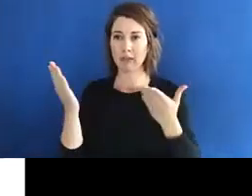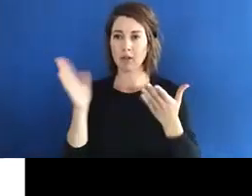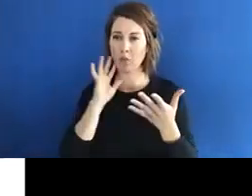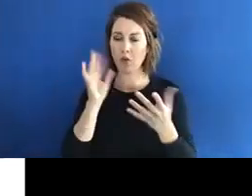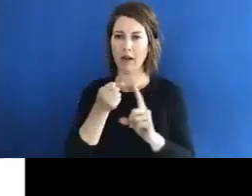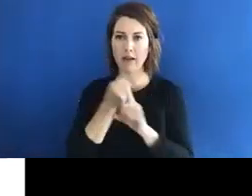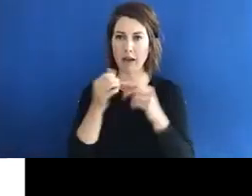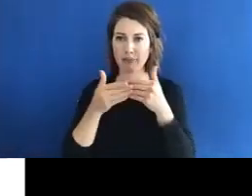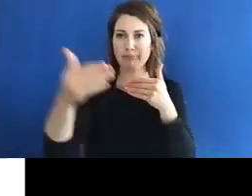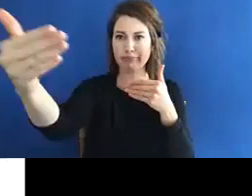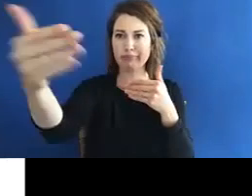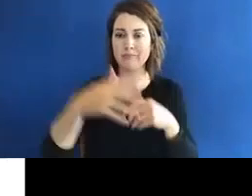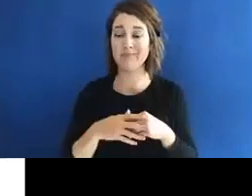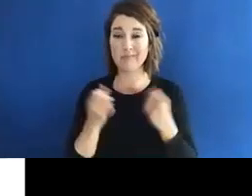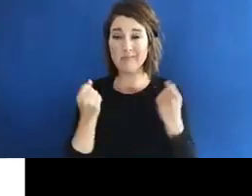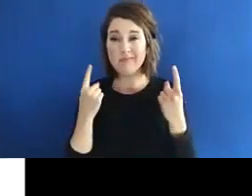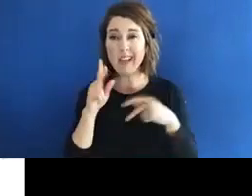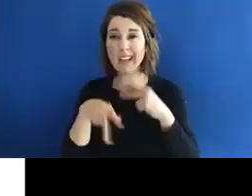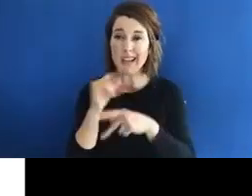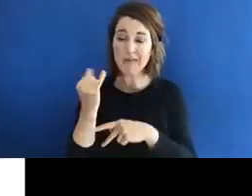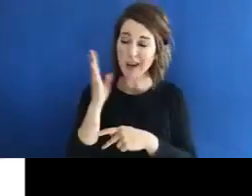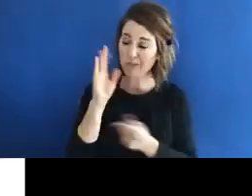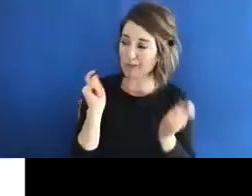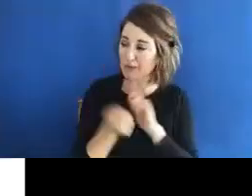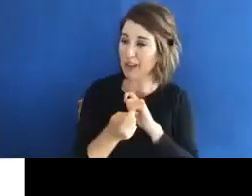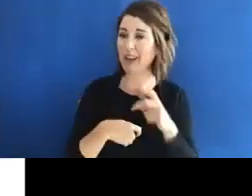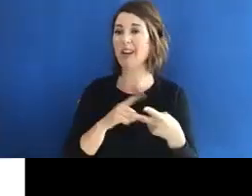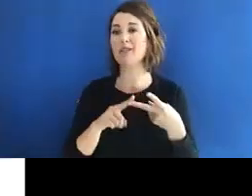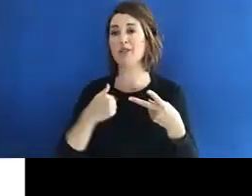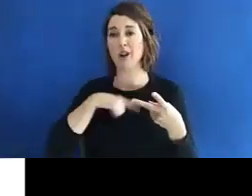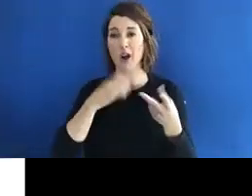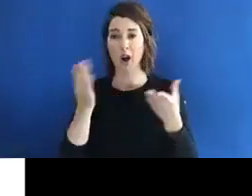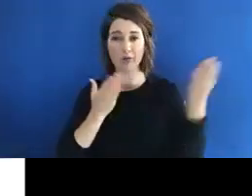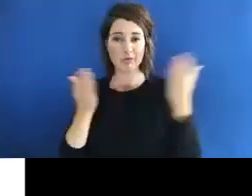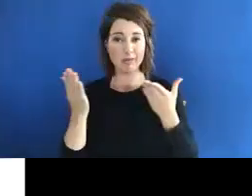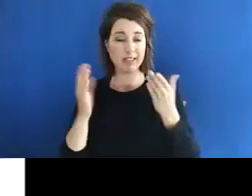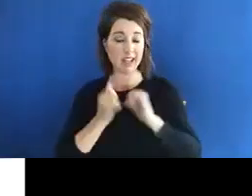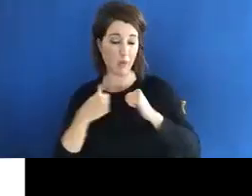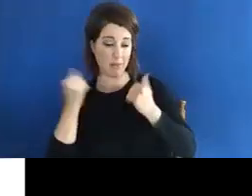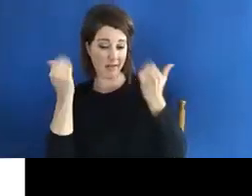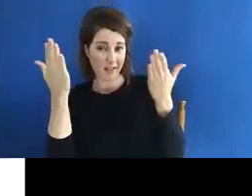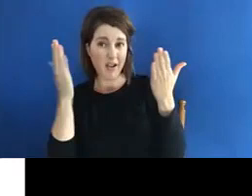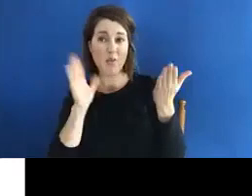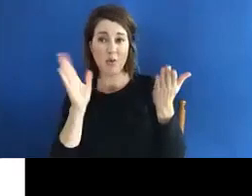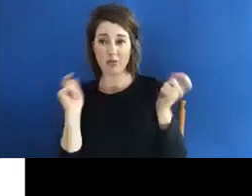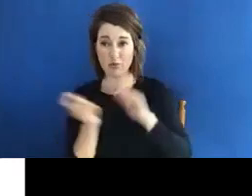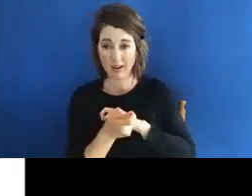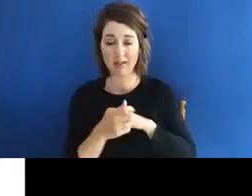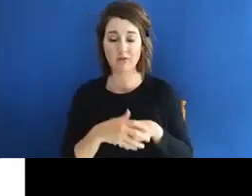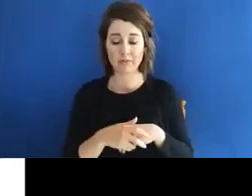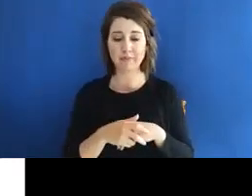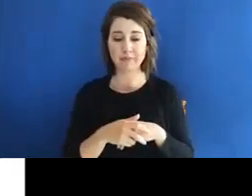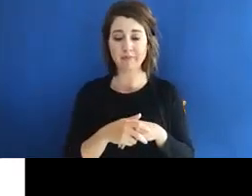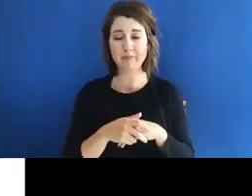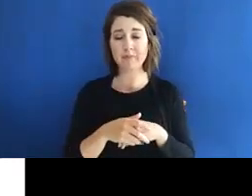of jobs are going to change and how those services and how we provide services might change, so that we can help provide